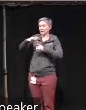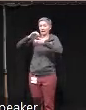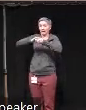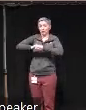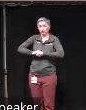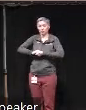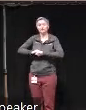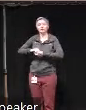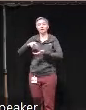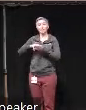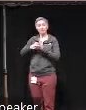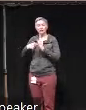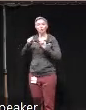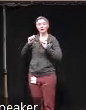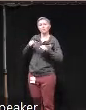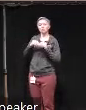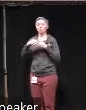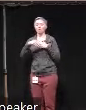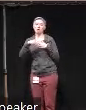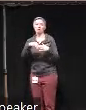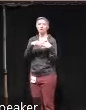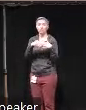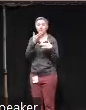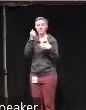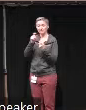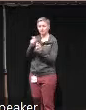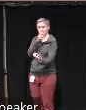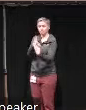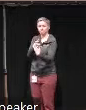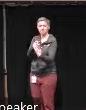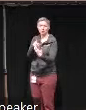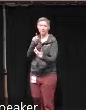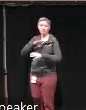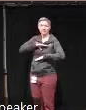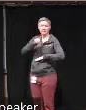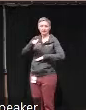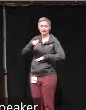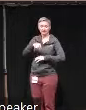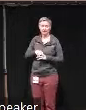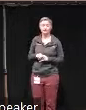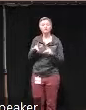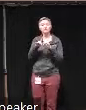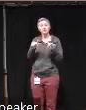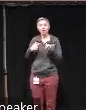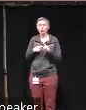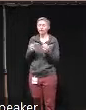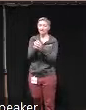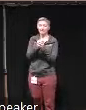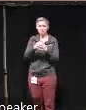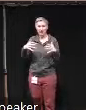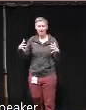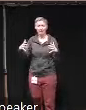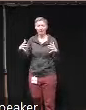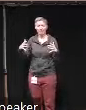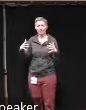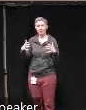us to be more dynamic in meeting these needs. And we have expanded tremendously as we hit the